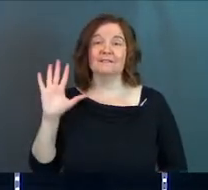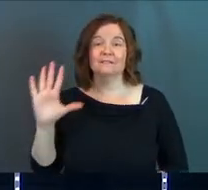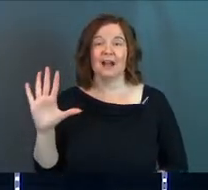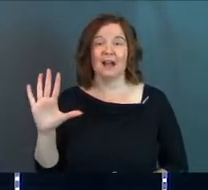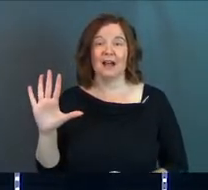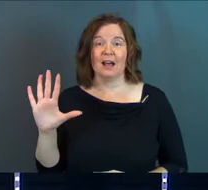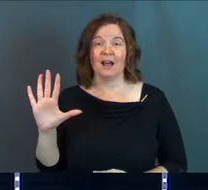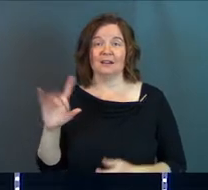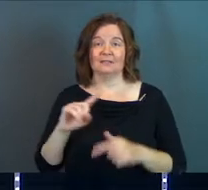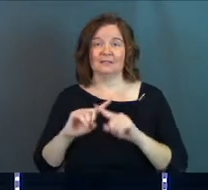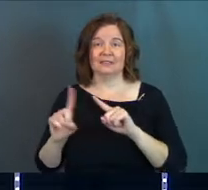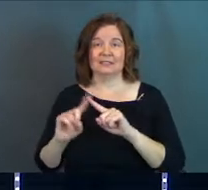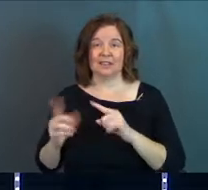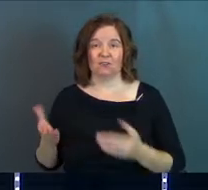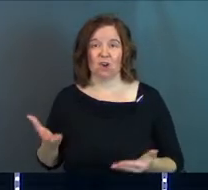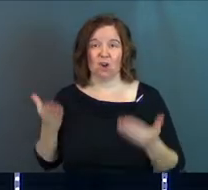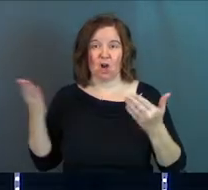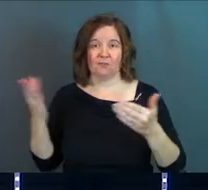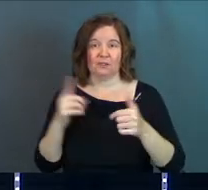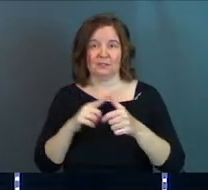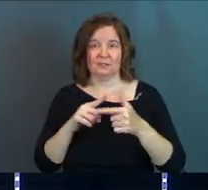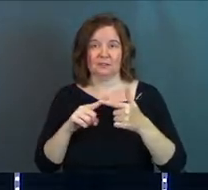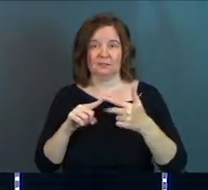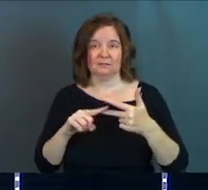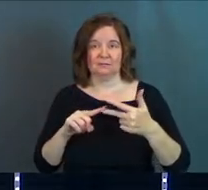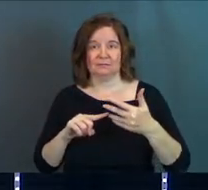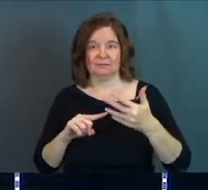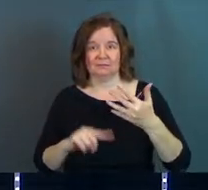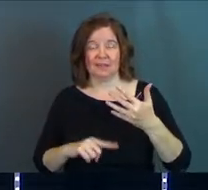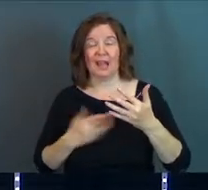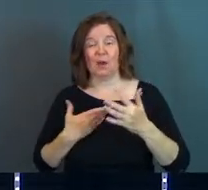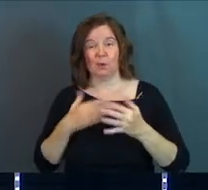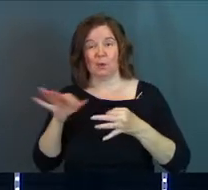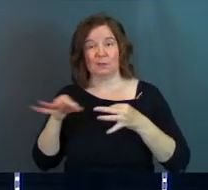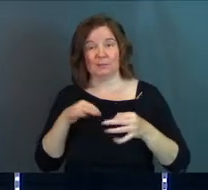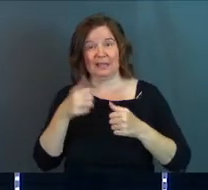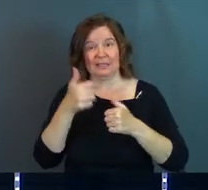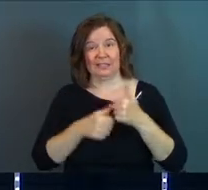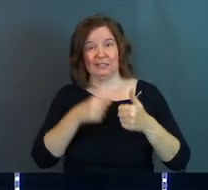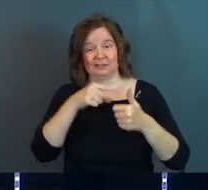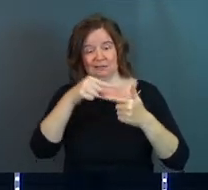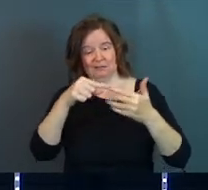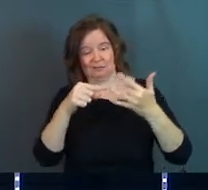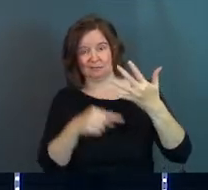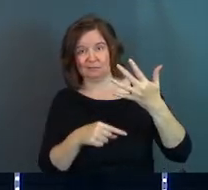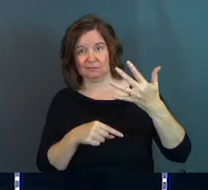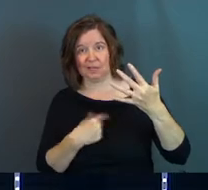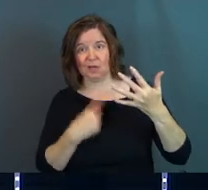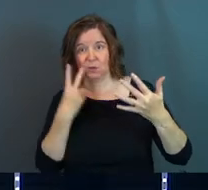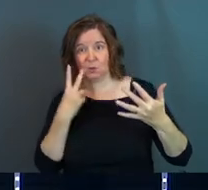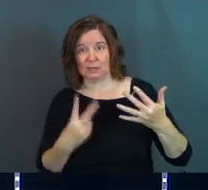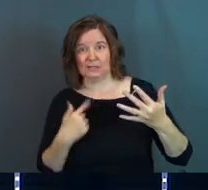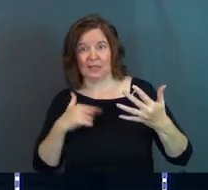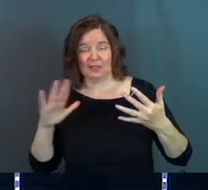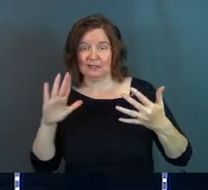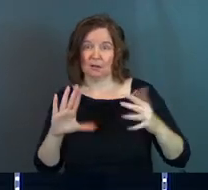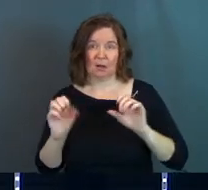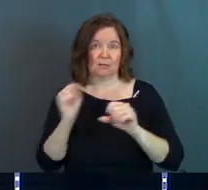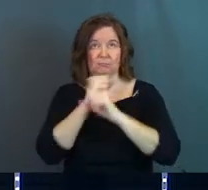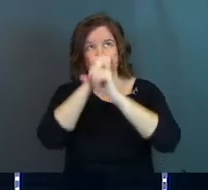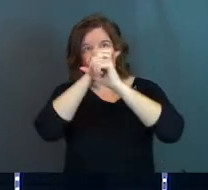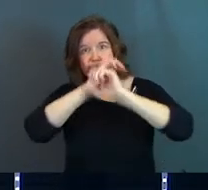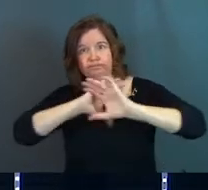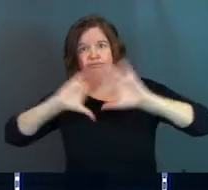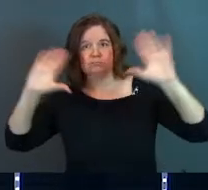Five offerings in the Old Testament. And we're going to walk through all five of these. Because, again, you're going to see this incredible picture of